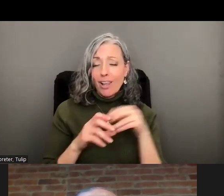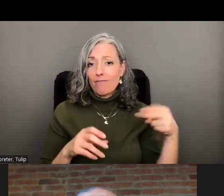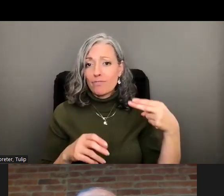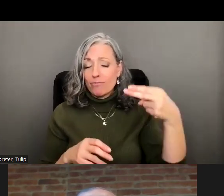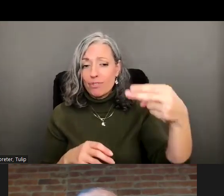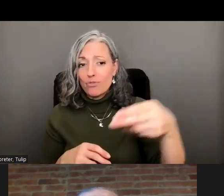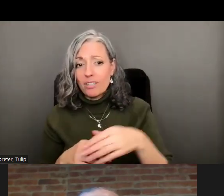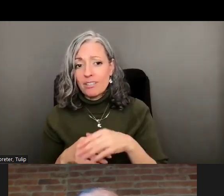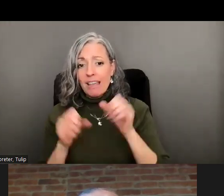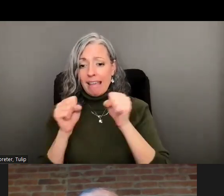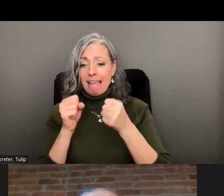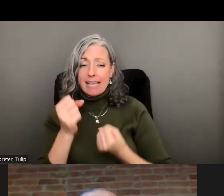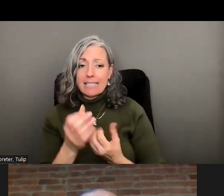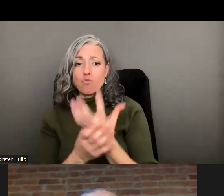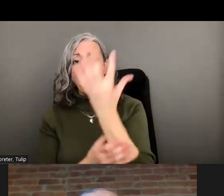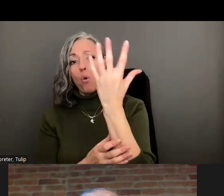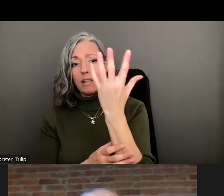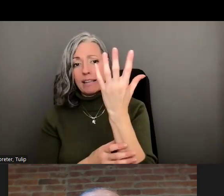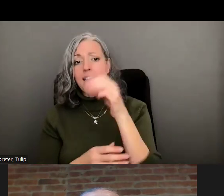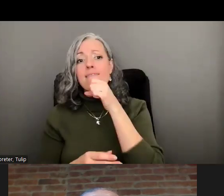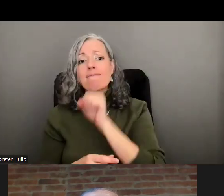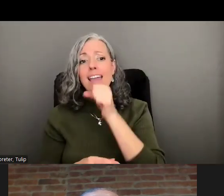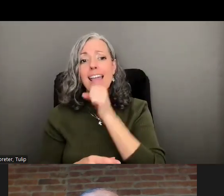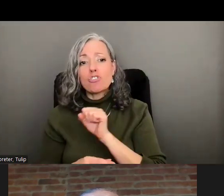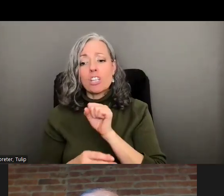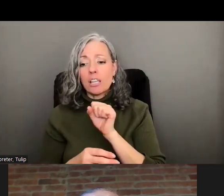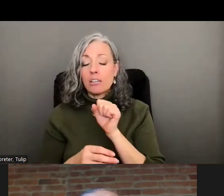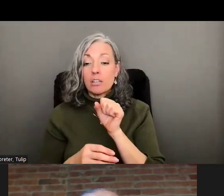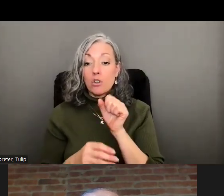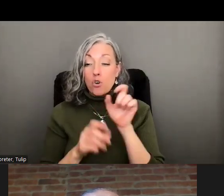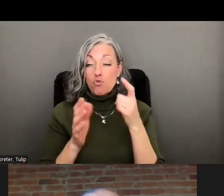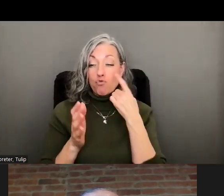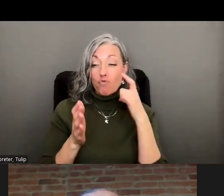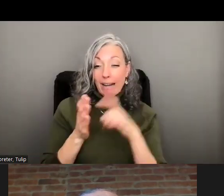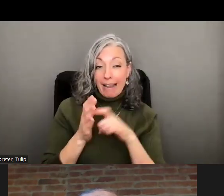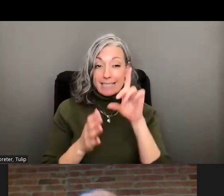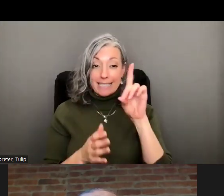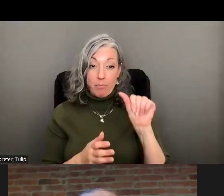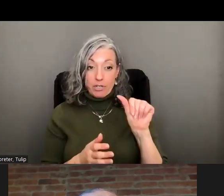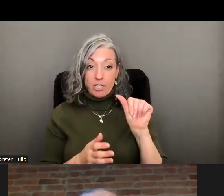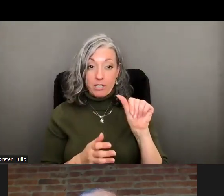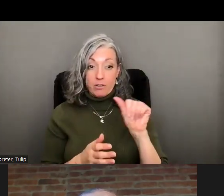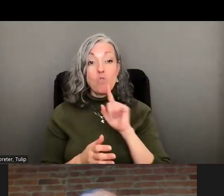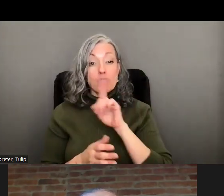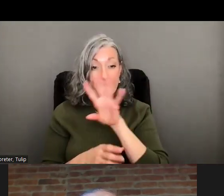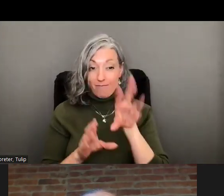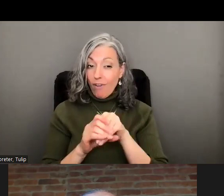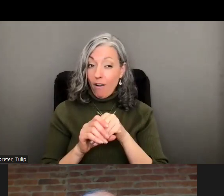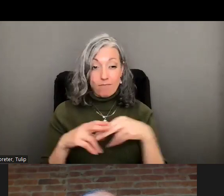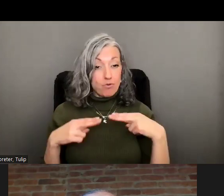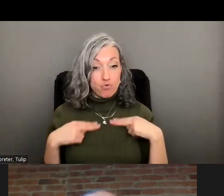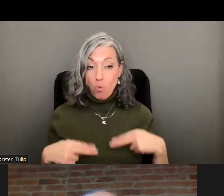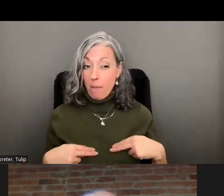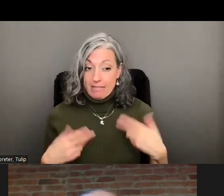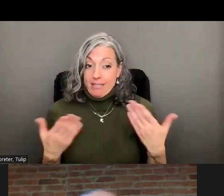to expanding the aging network, recognizing that disability is a part of the human condition,